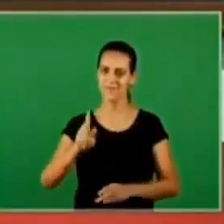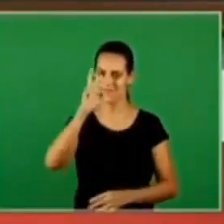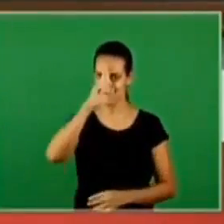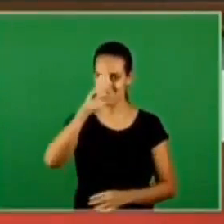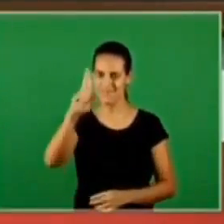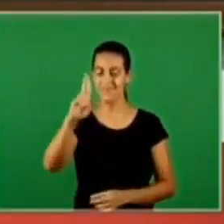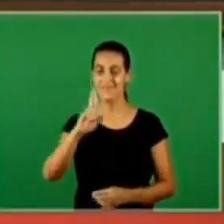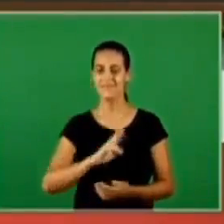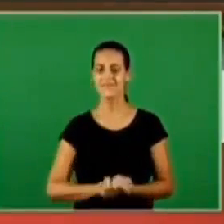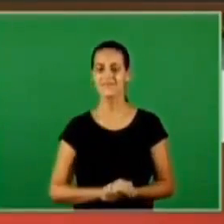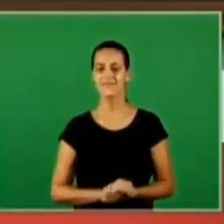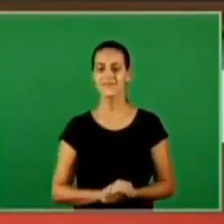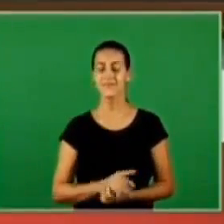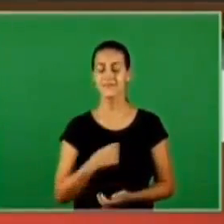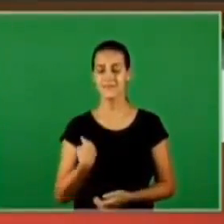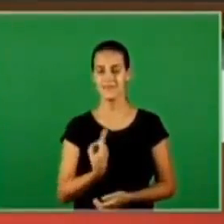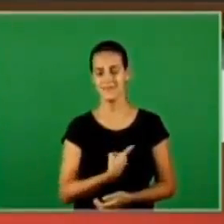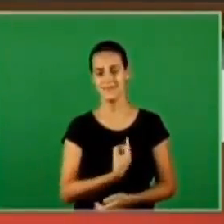My brethren, peace of the Lord.